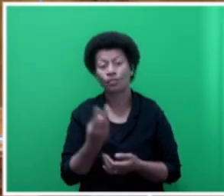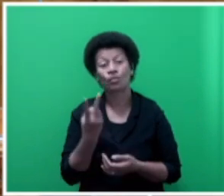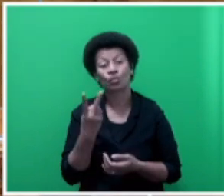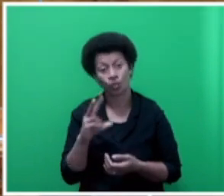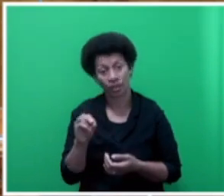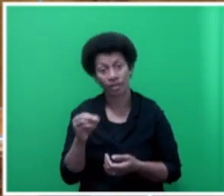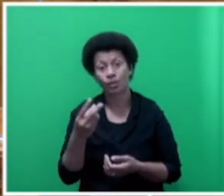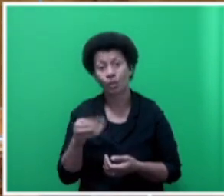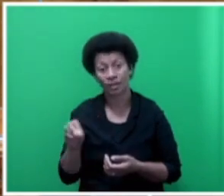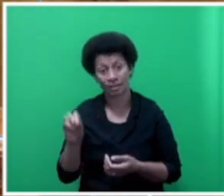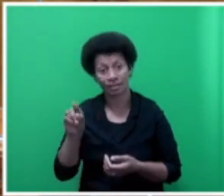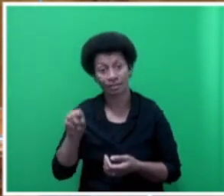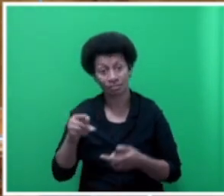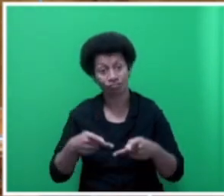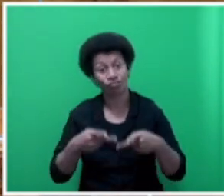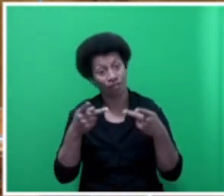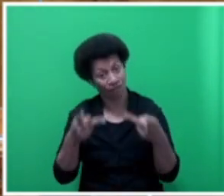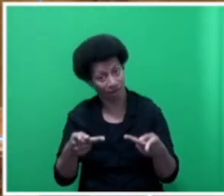20 was provided.